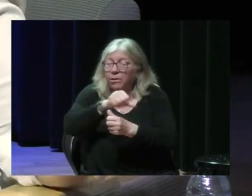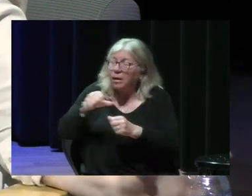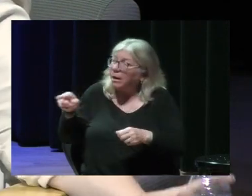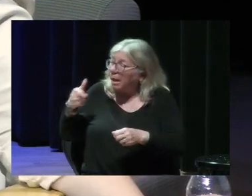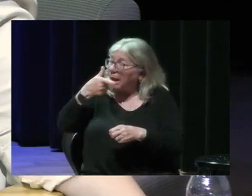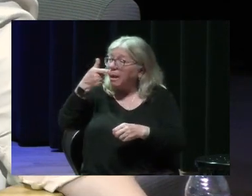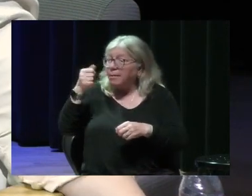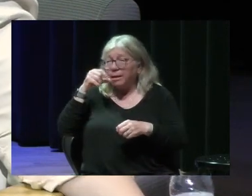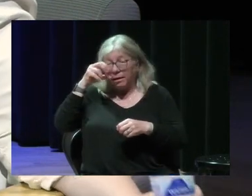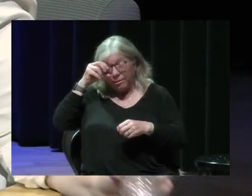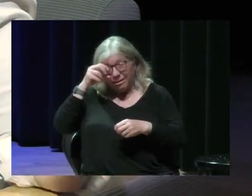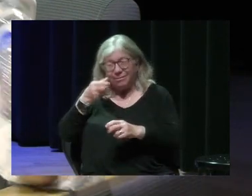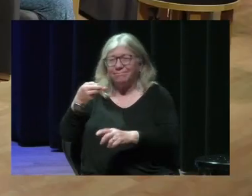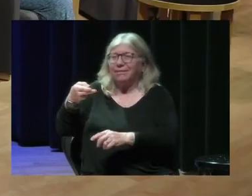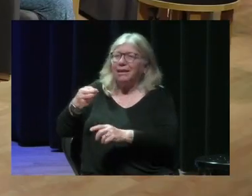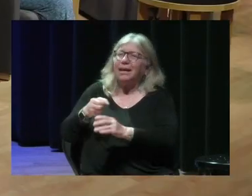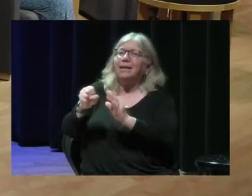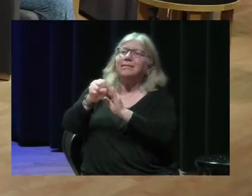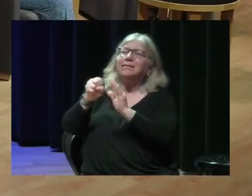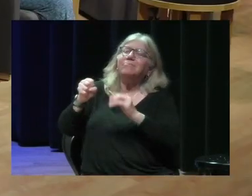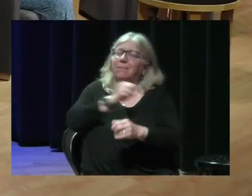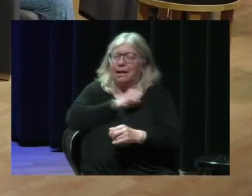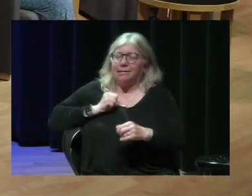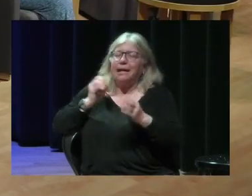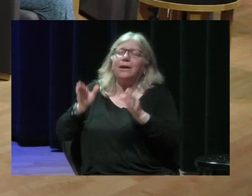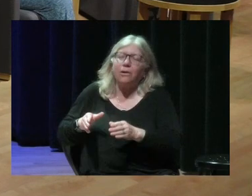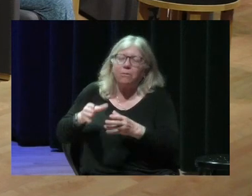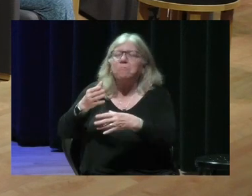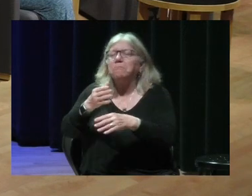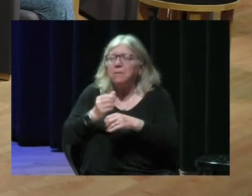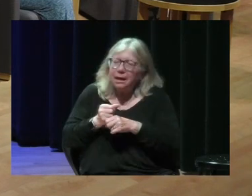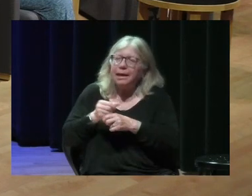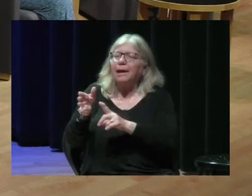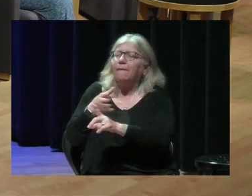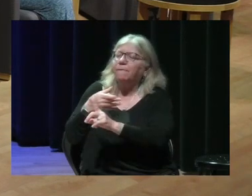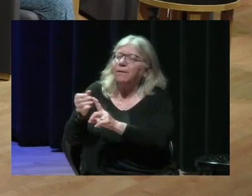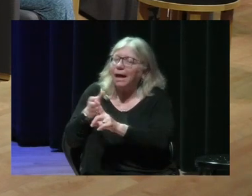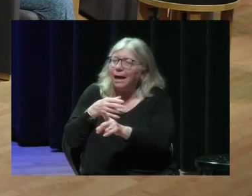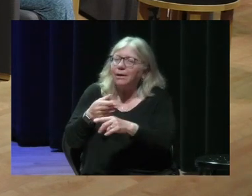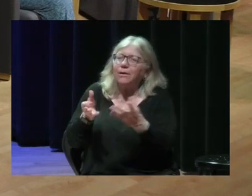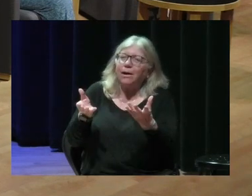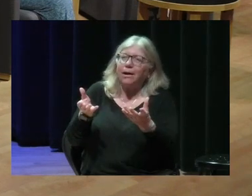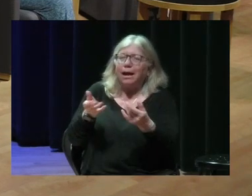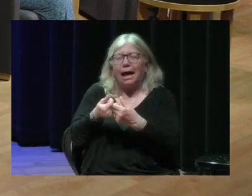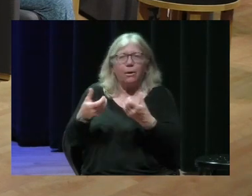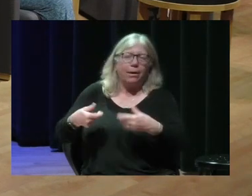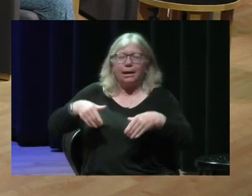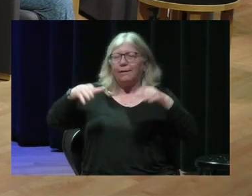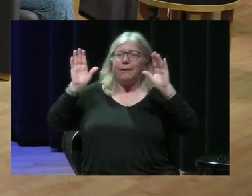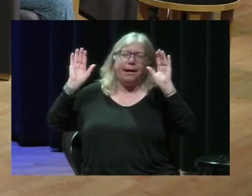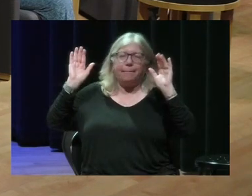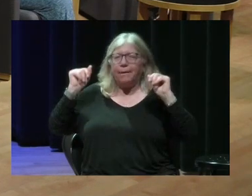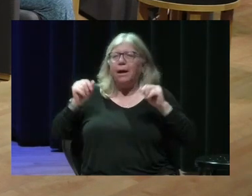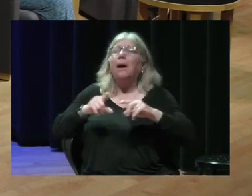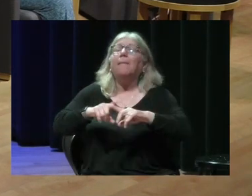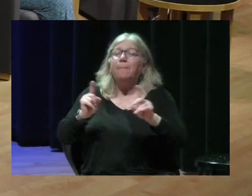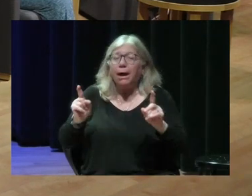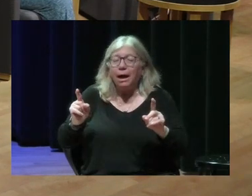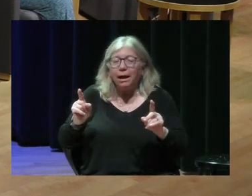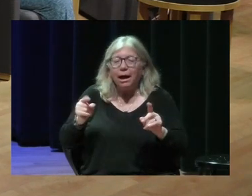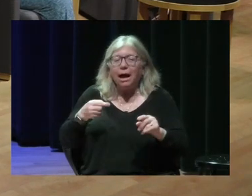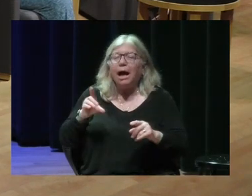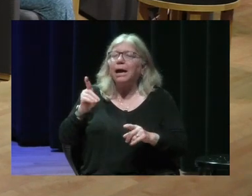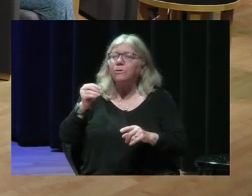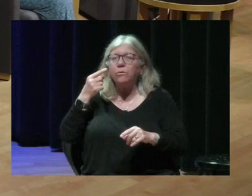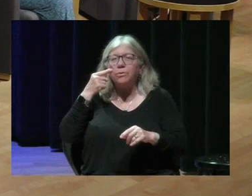because, I mean, he's a senator. He probably does get a fair amount of flattery. It's a cushy gig. That's why they don't want to give it up. But I do